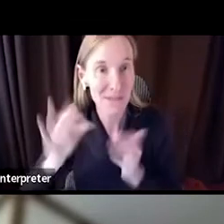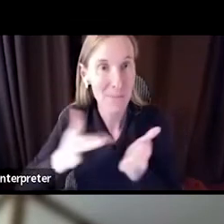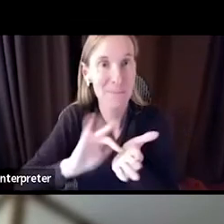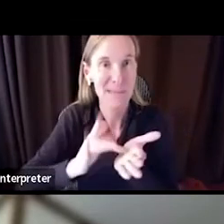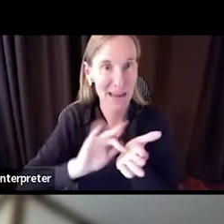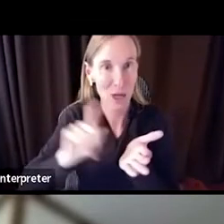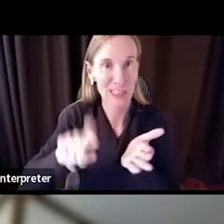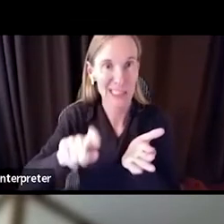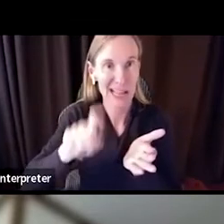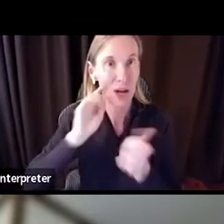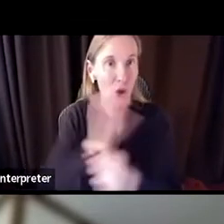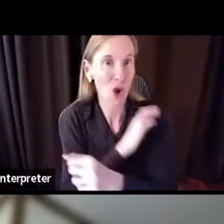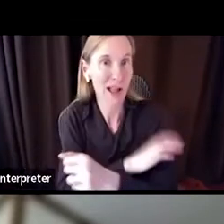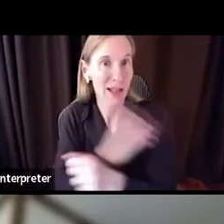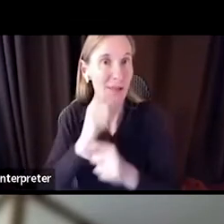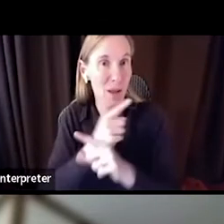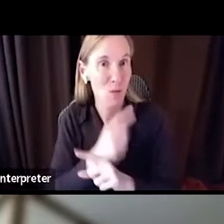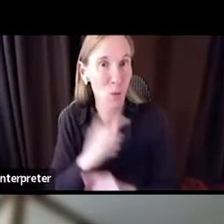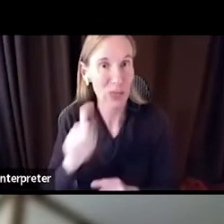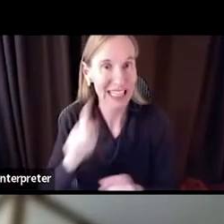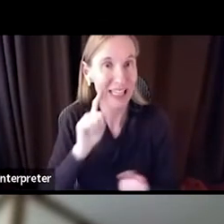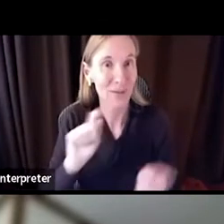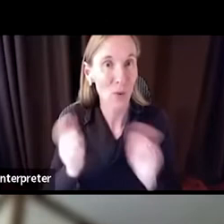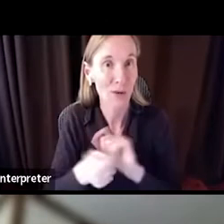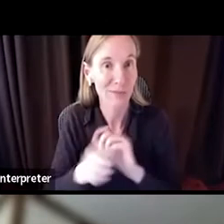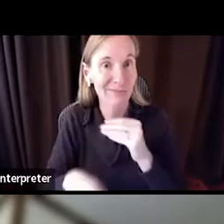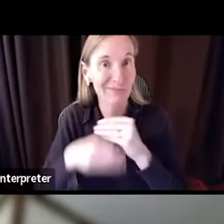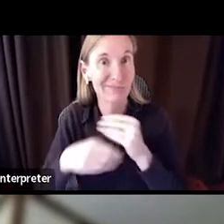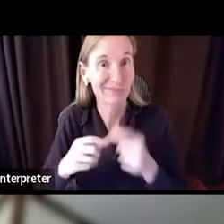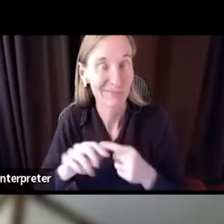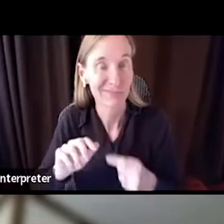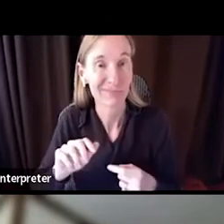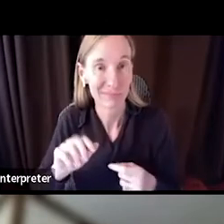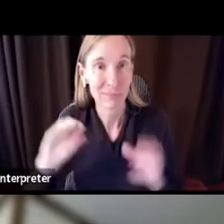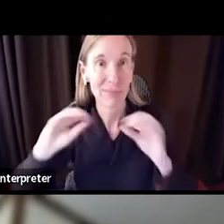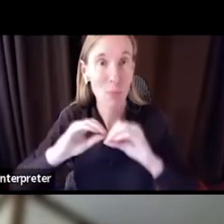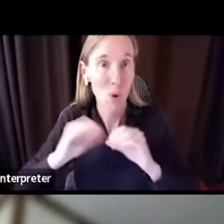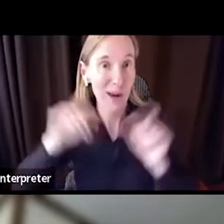necessity or clinically appropriate need prior to that 3-year limit.